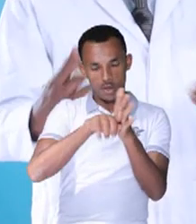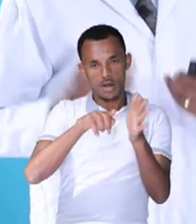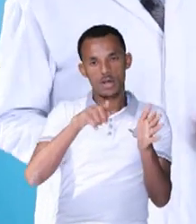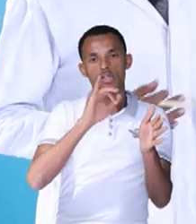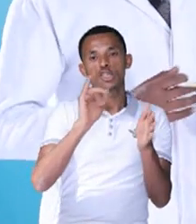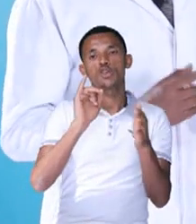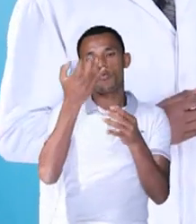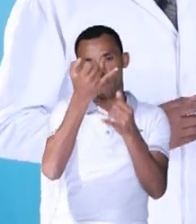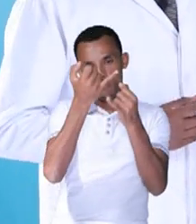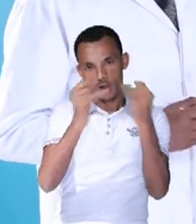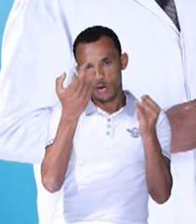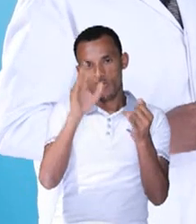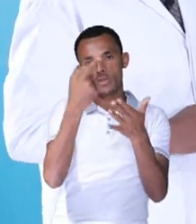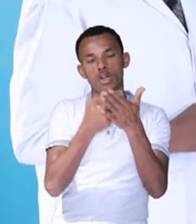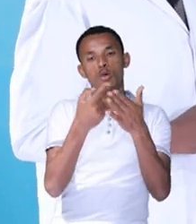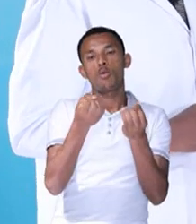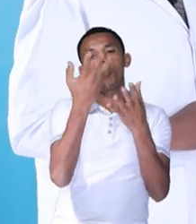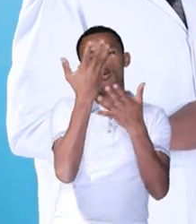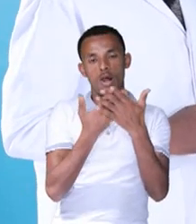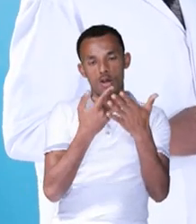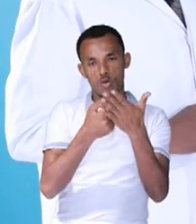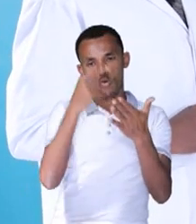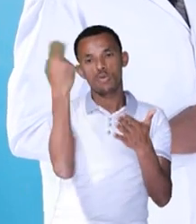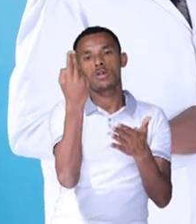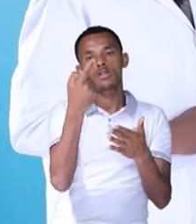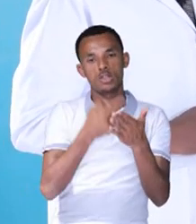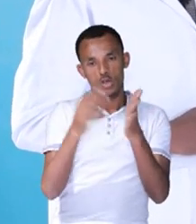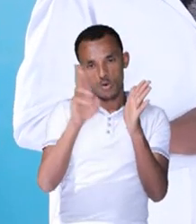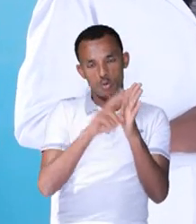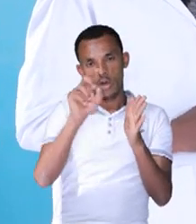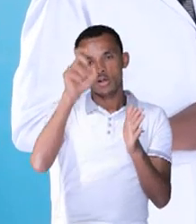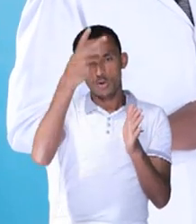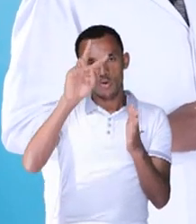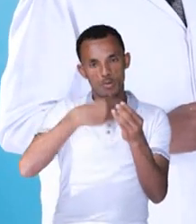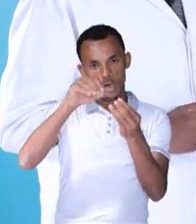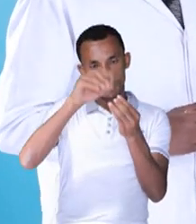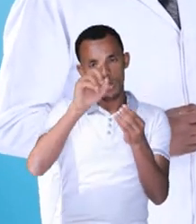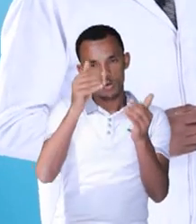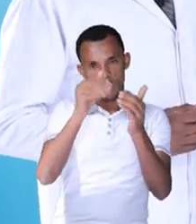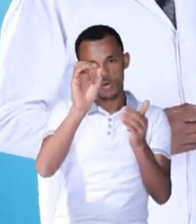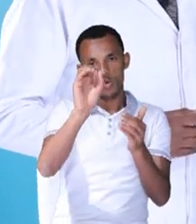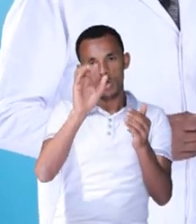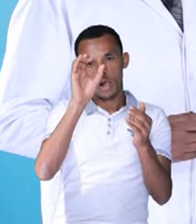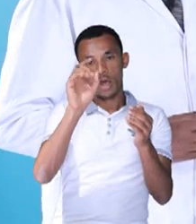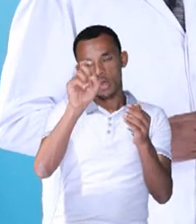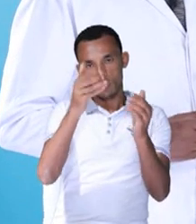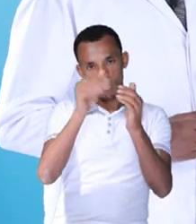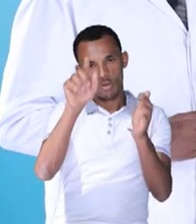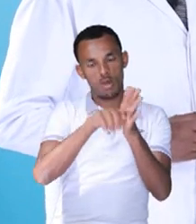e is a factor of that polynomial. Using that rule also, x cubed plus 1 will be equal to 0 when x is equal to negative